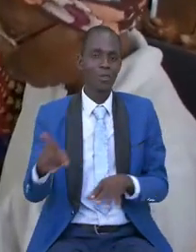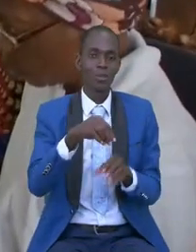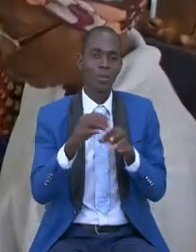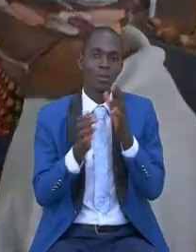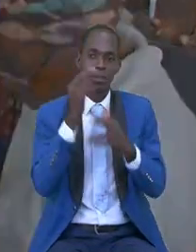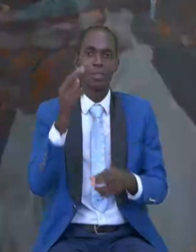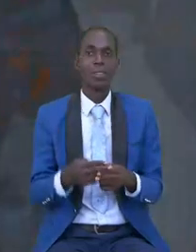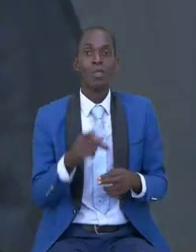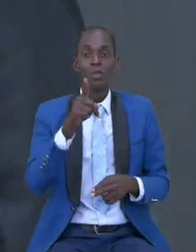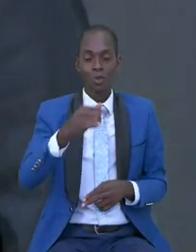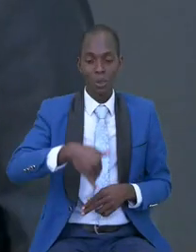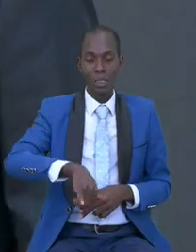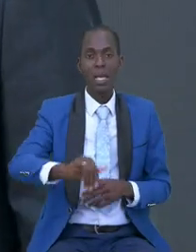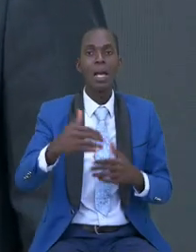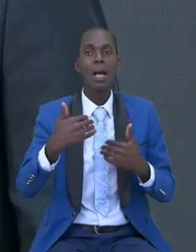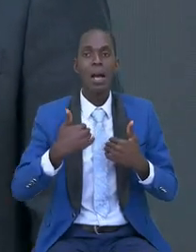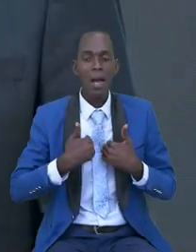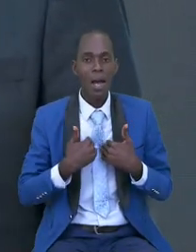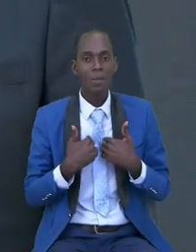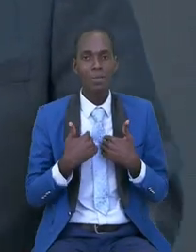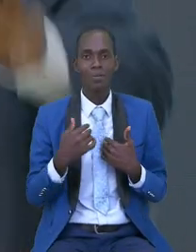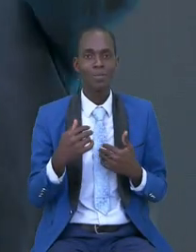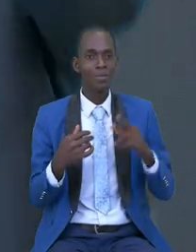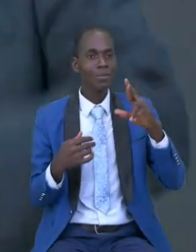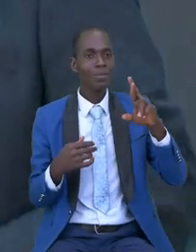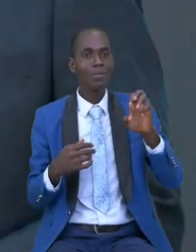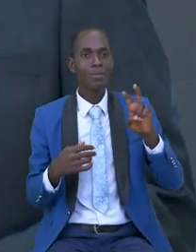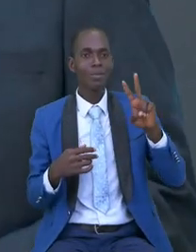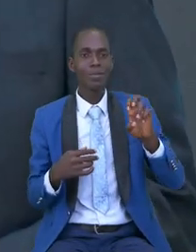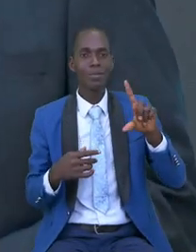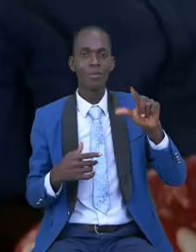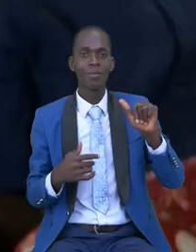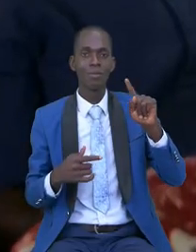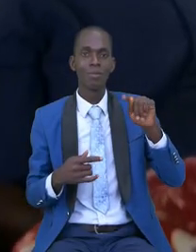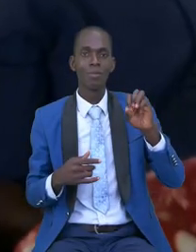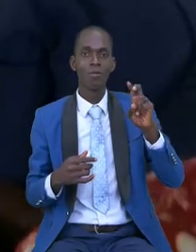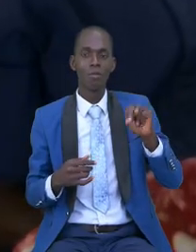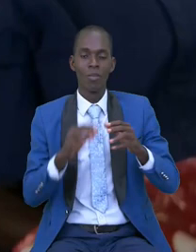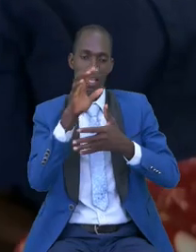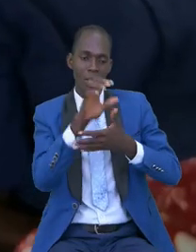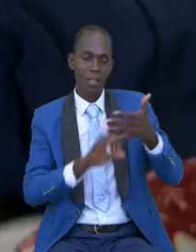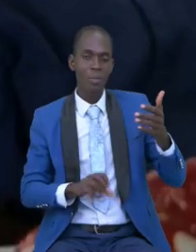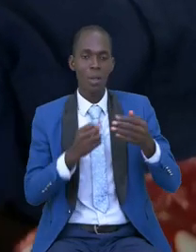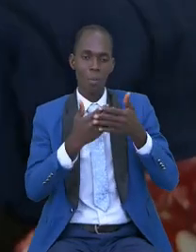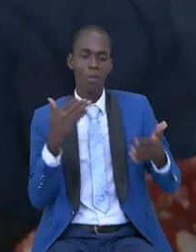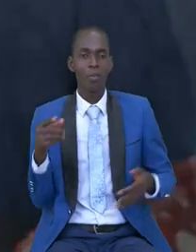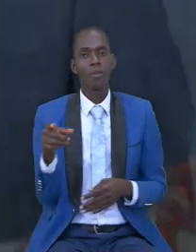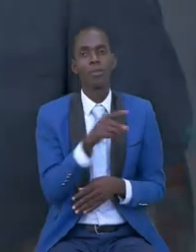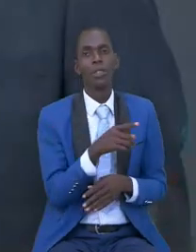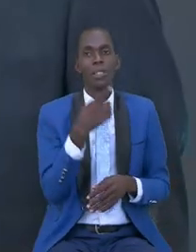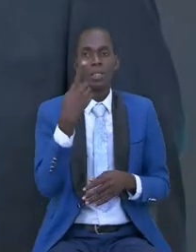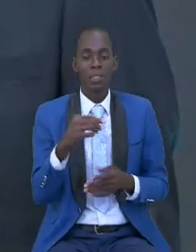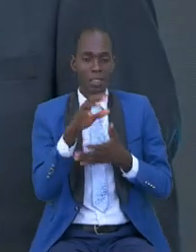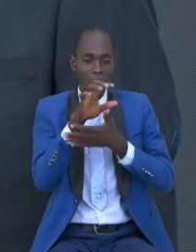You still have Revelation chapters ahead of you. The chapters of